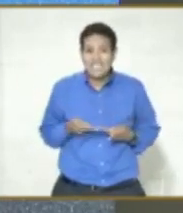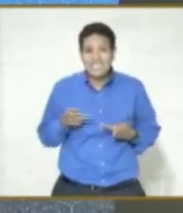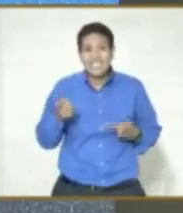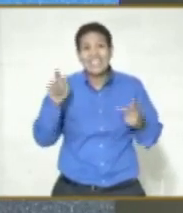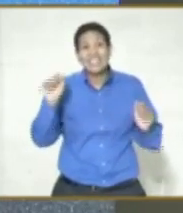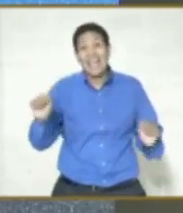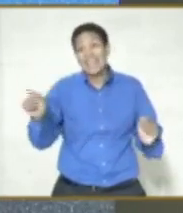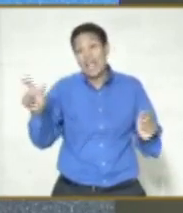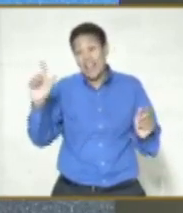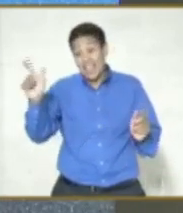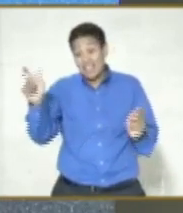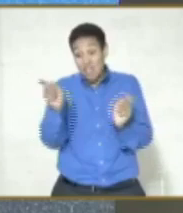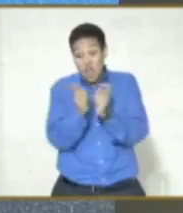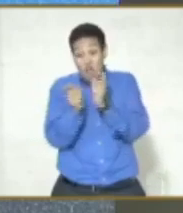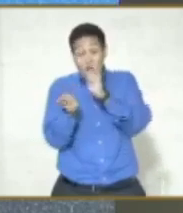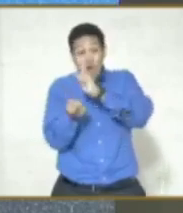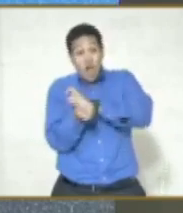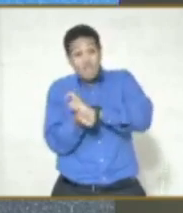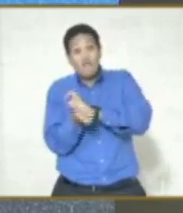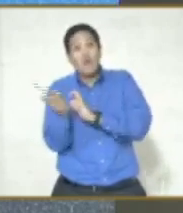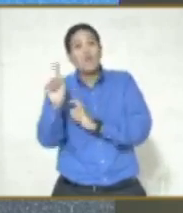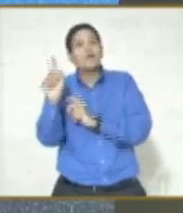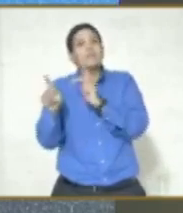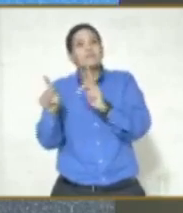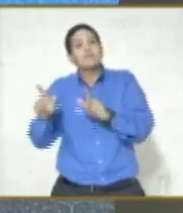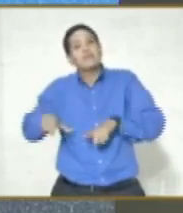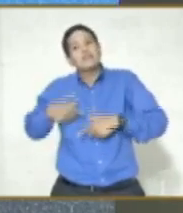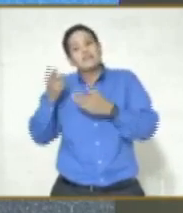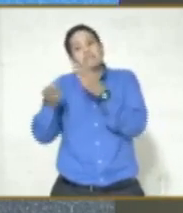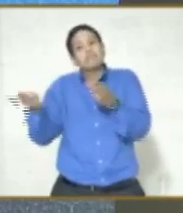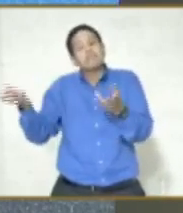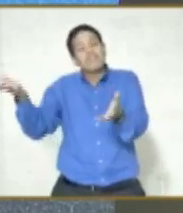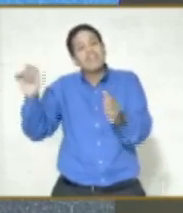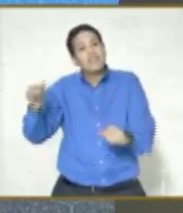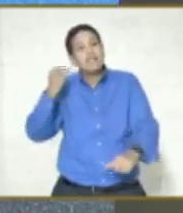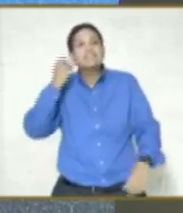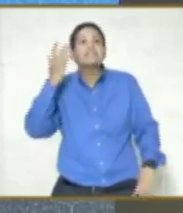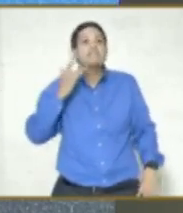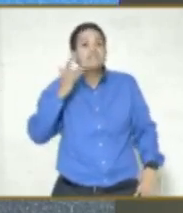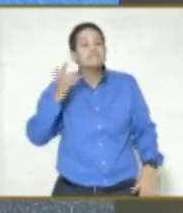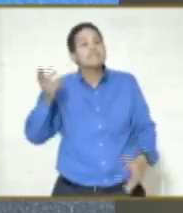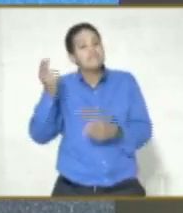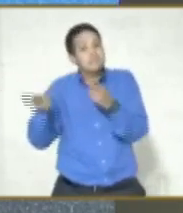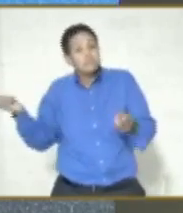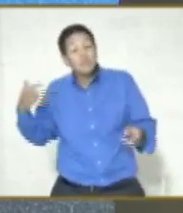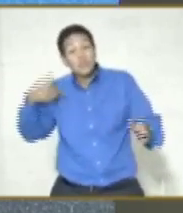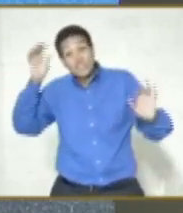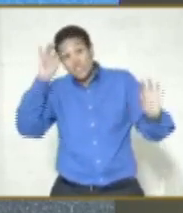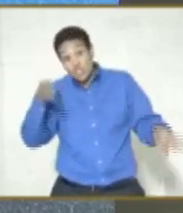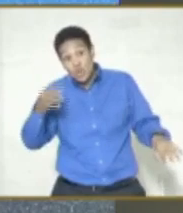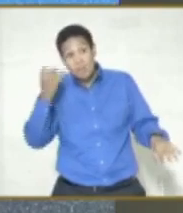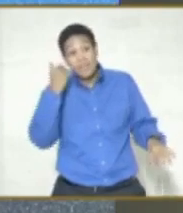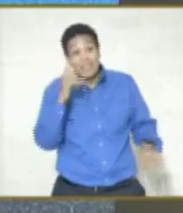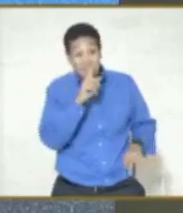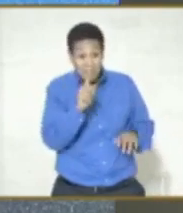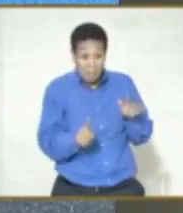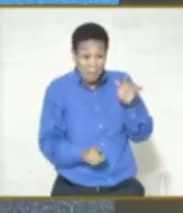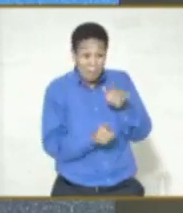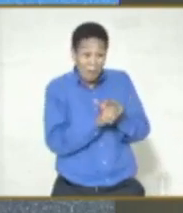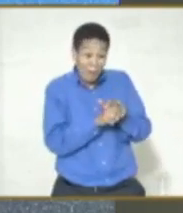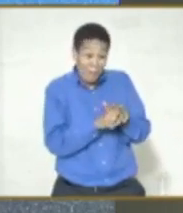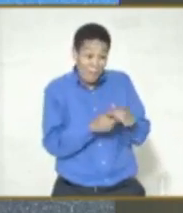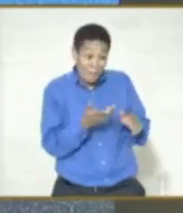be converted into a ward. We need to look as to how we do it. We have determined now that once we have cases, we might need to use